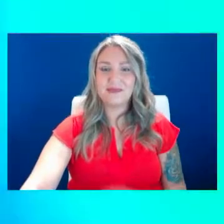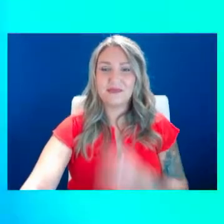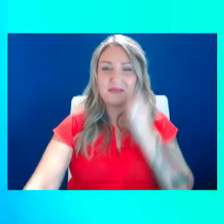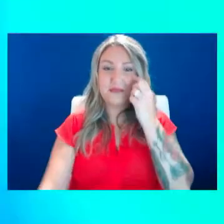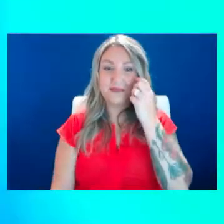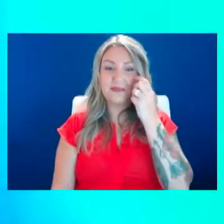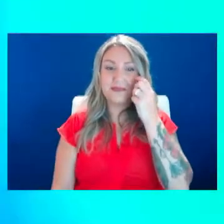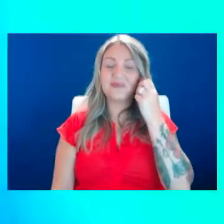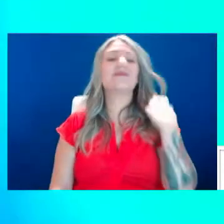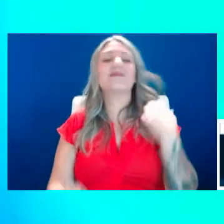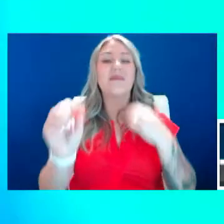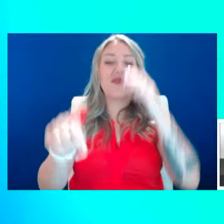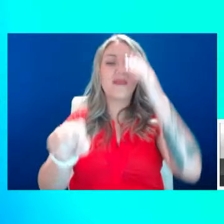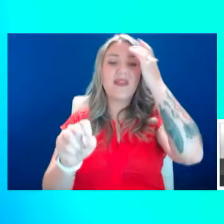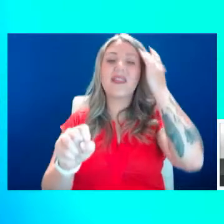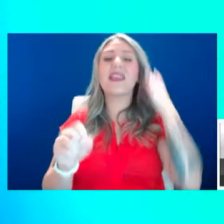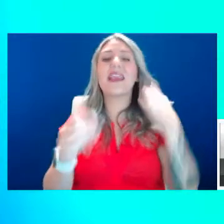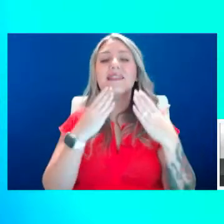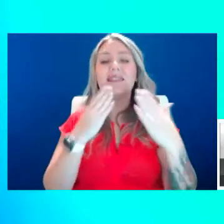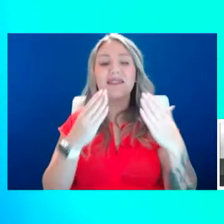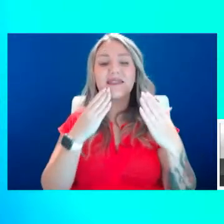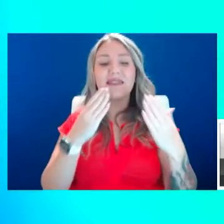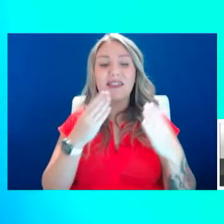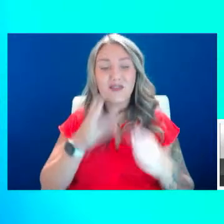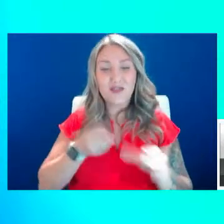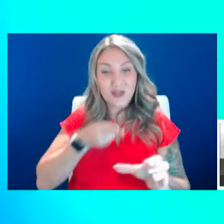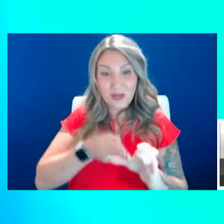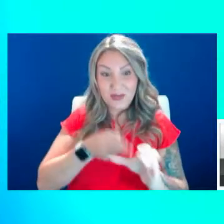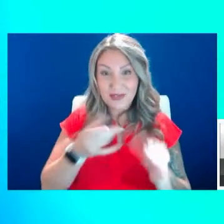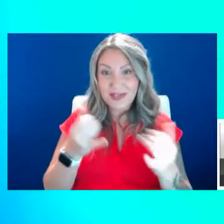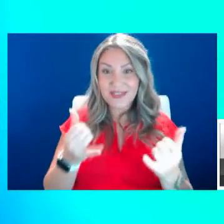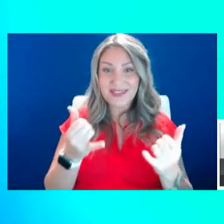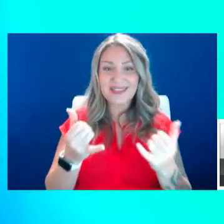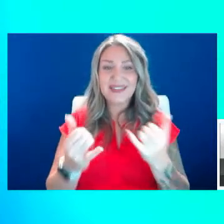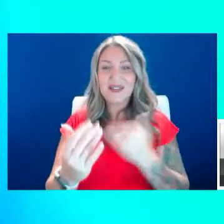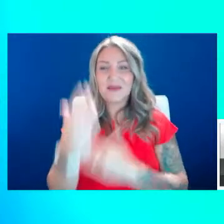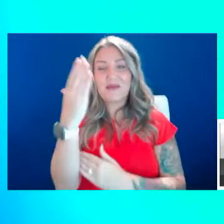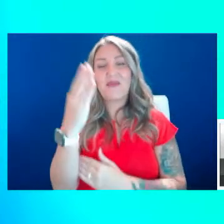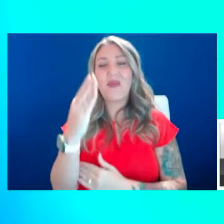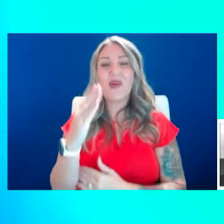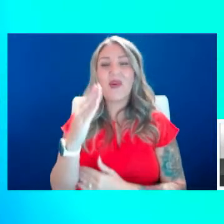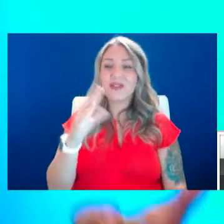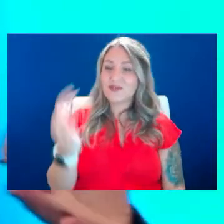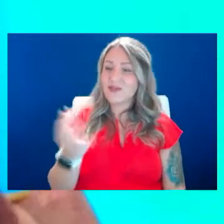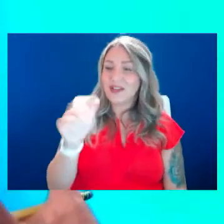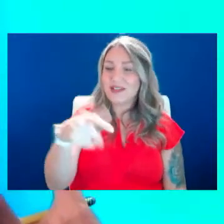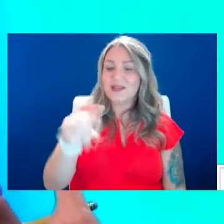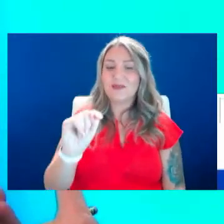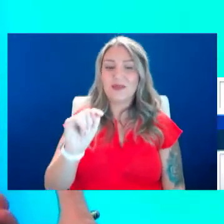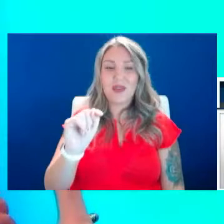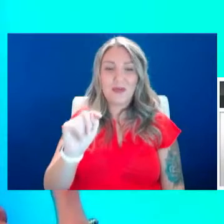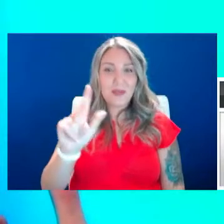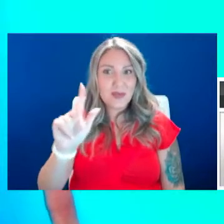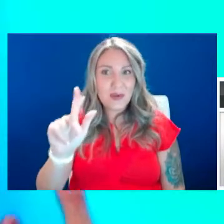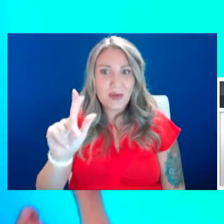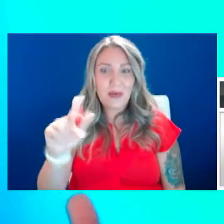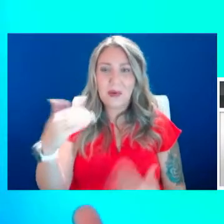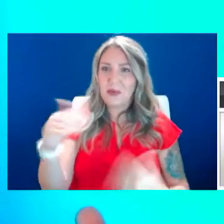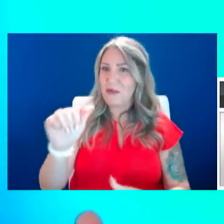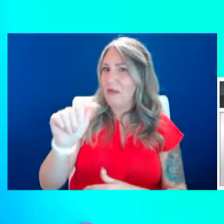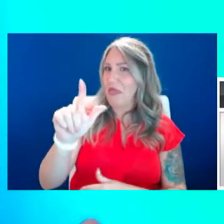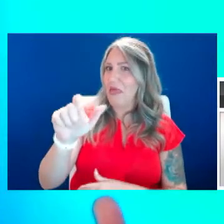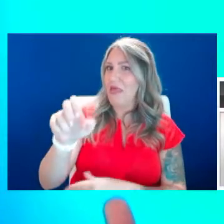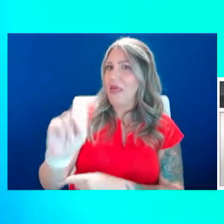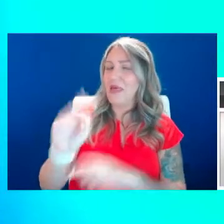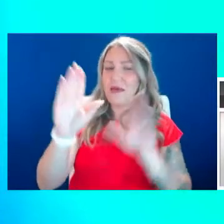And yes, thanks for sticking around with us today. Good morning. It is Friday, September 23rd. I'm Jessica Lovell, and Alan Van Zandt did a phenomenal job out there at